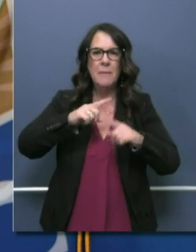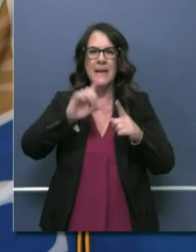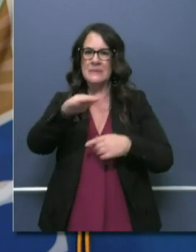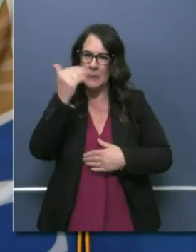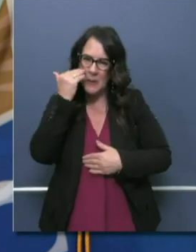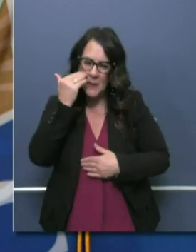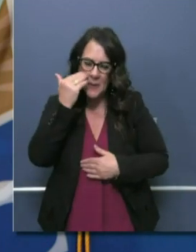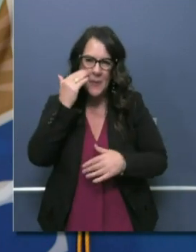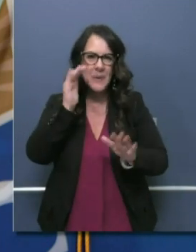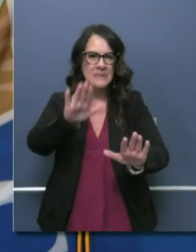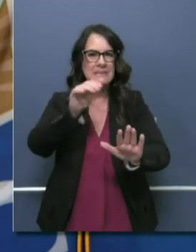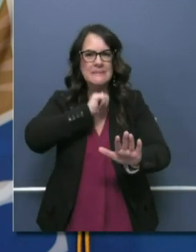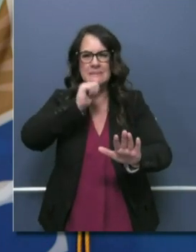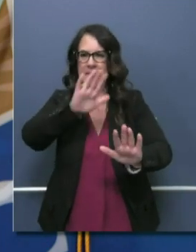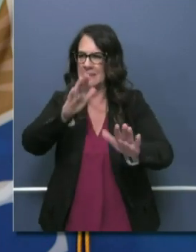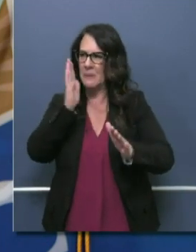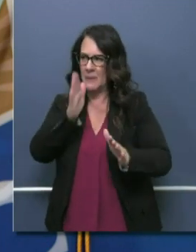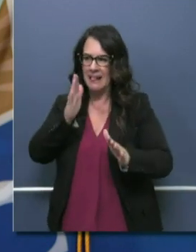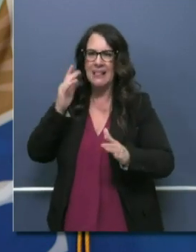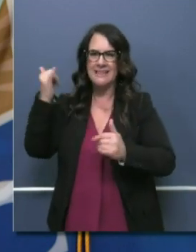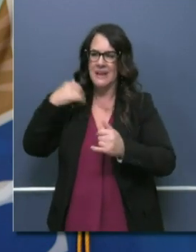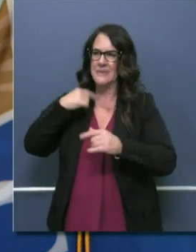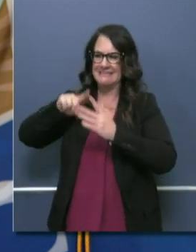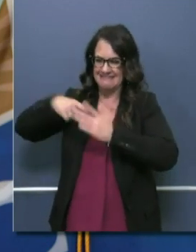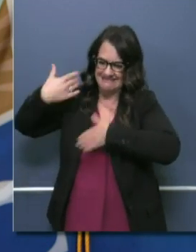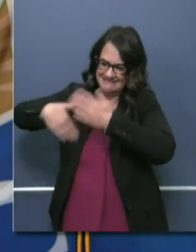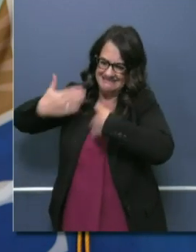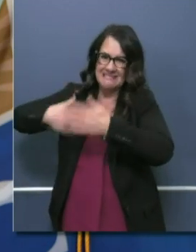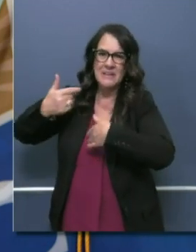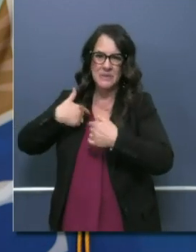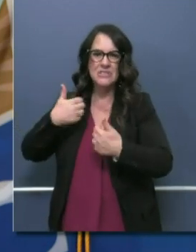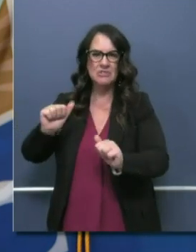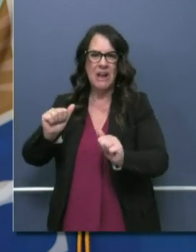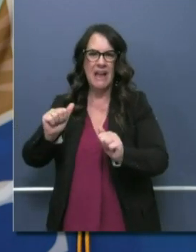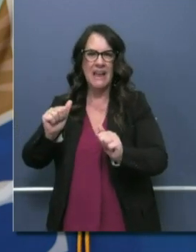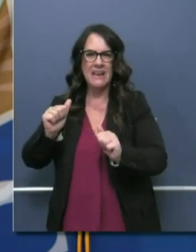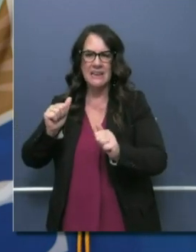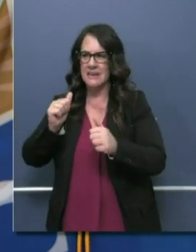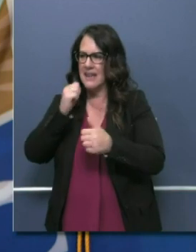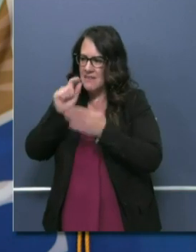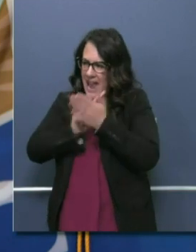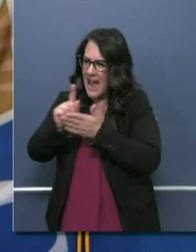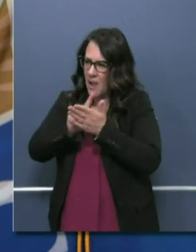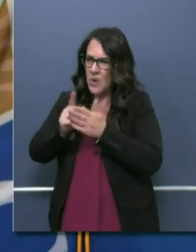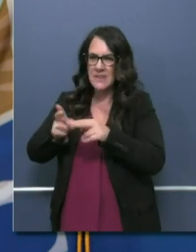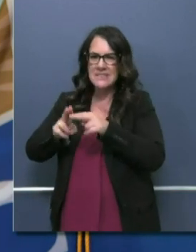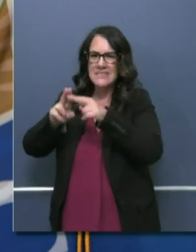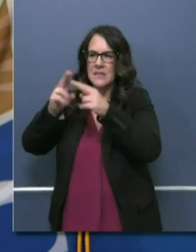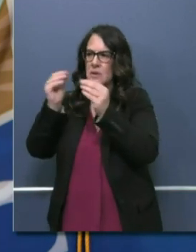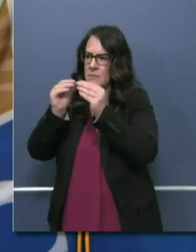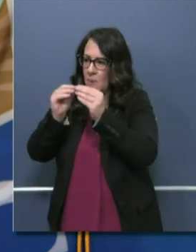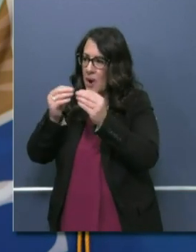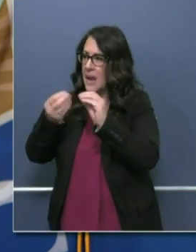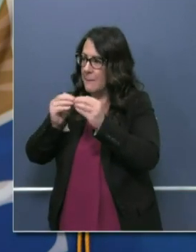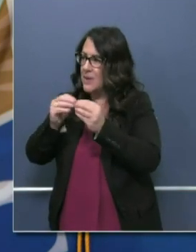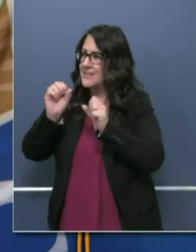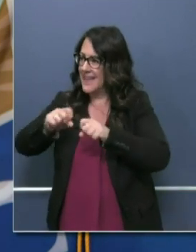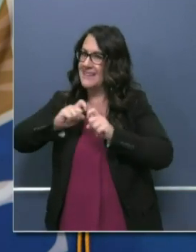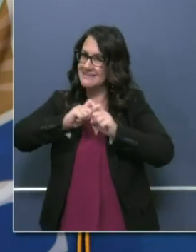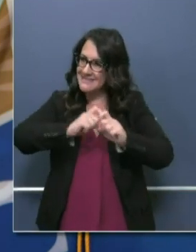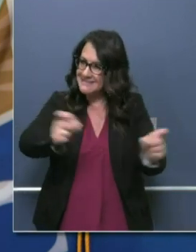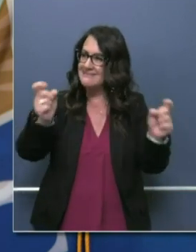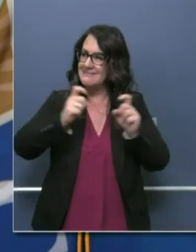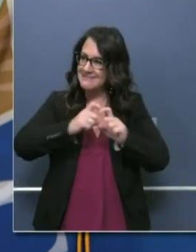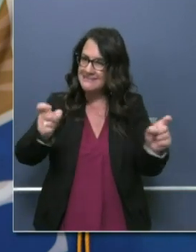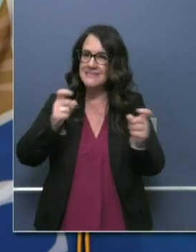know that that process and the protocols are improving almost on an hourly basis through this weekend